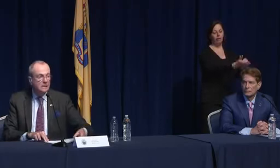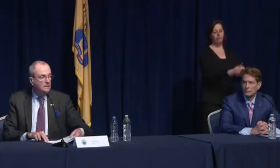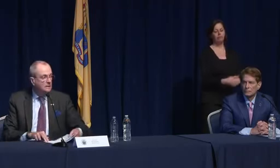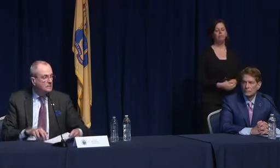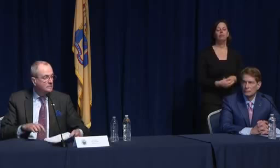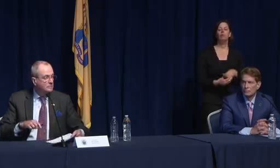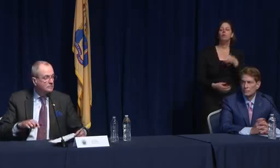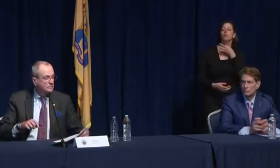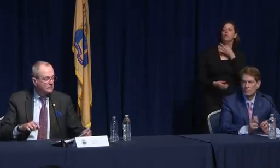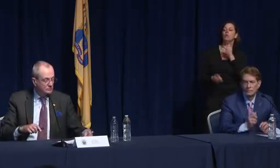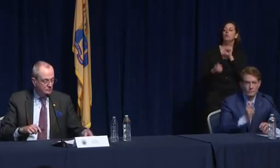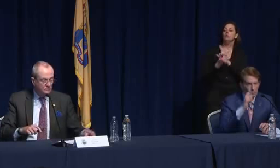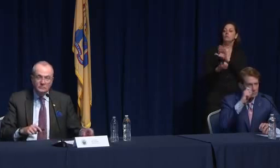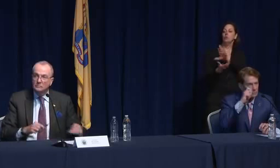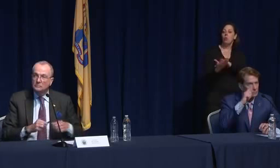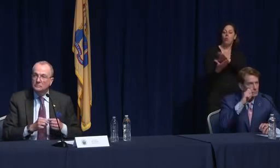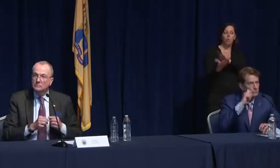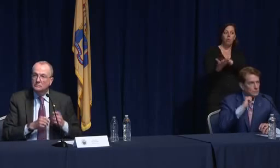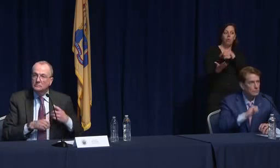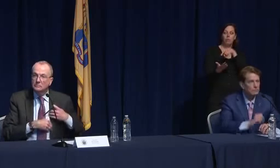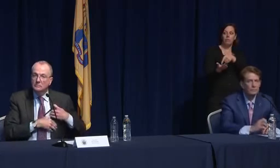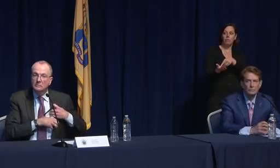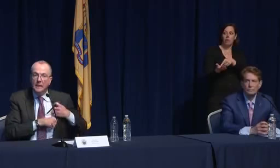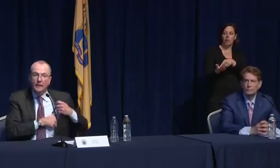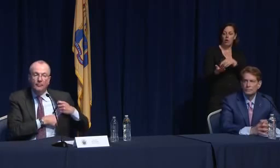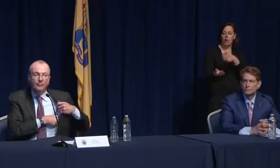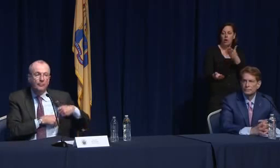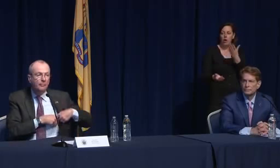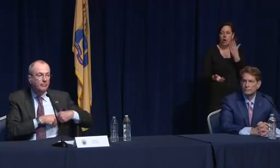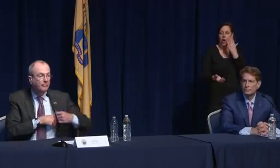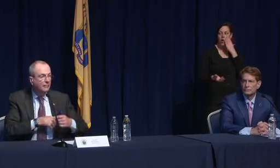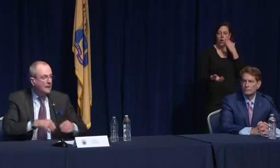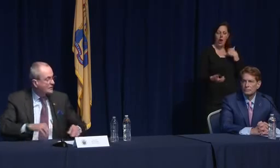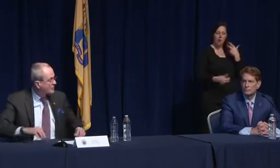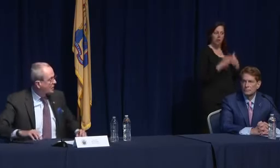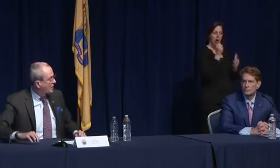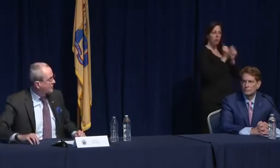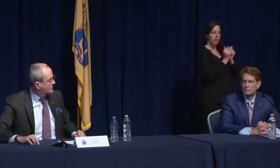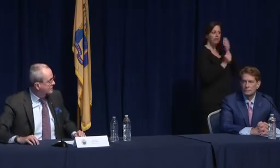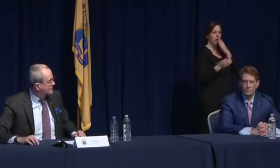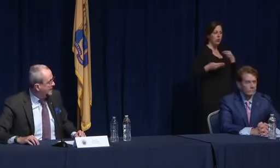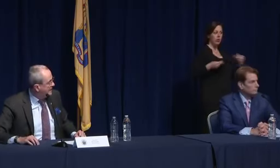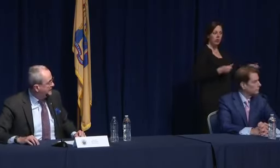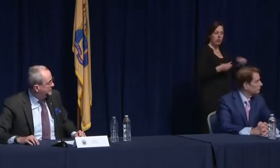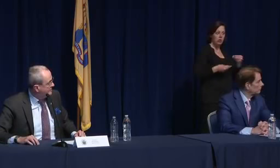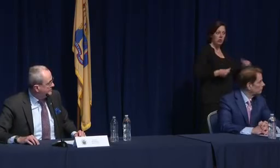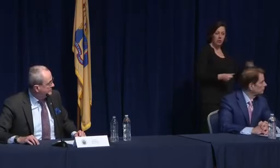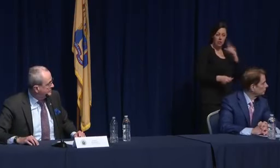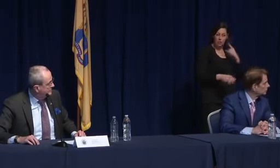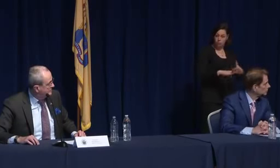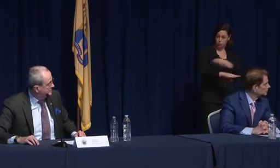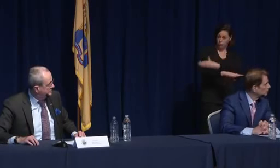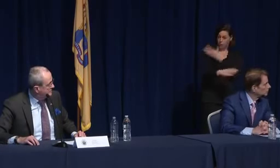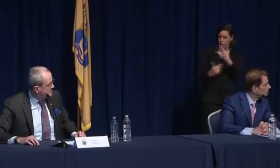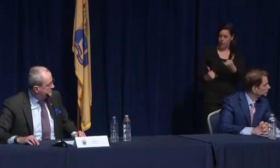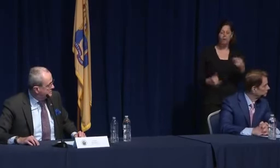today? I know Newark had the food situation yesterday. Was that better today? I don't know, actually. Pat? Actually, it was. I